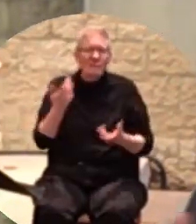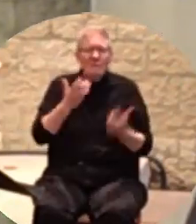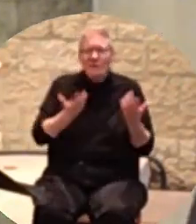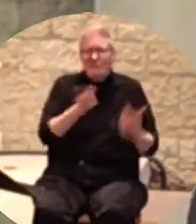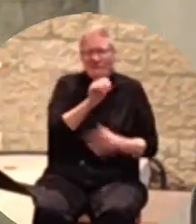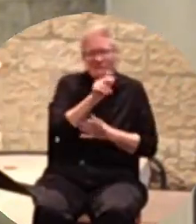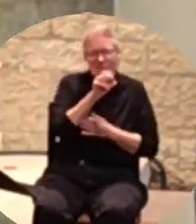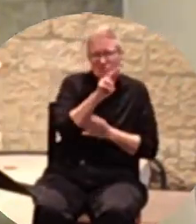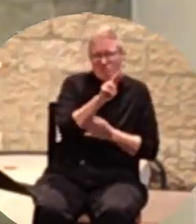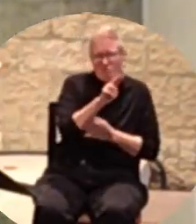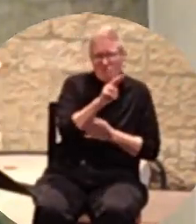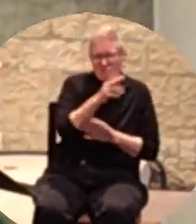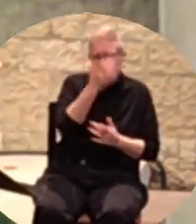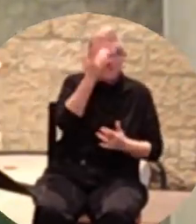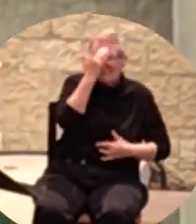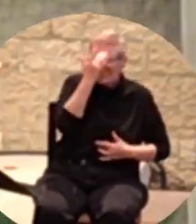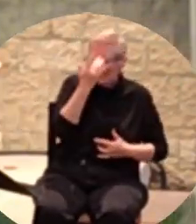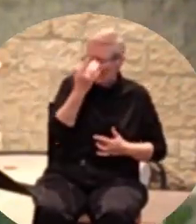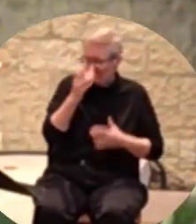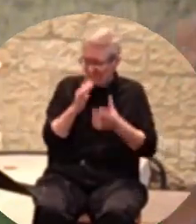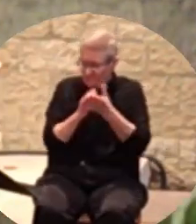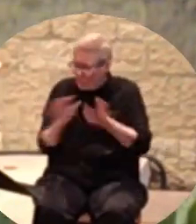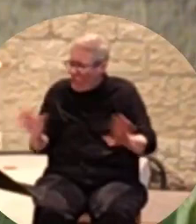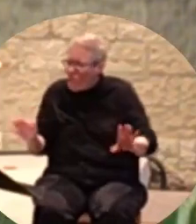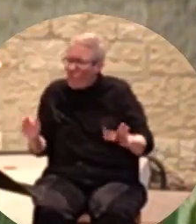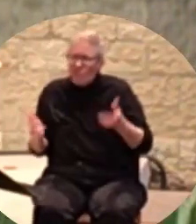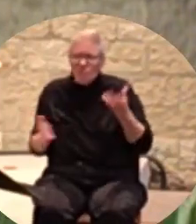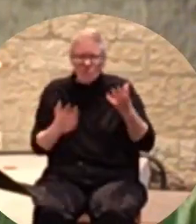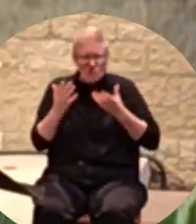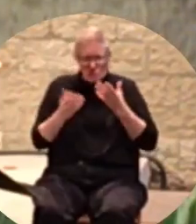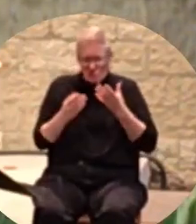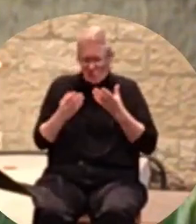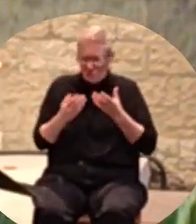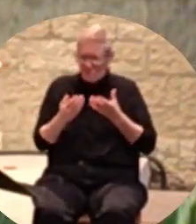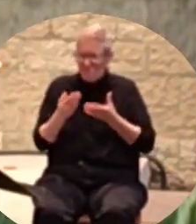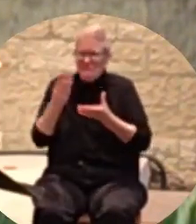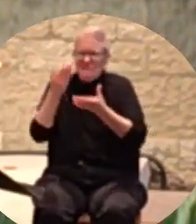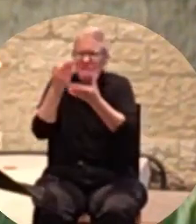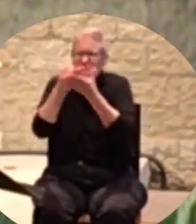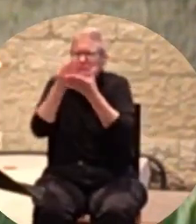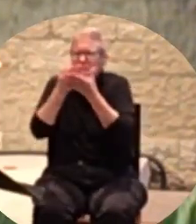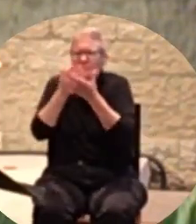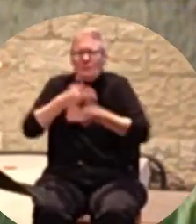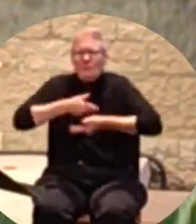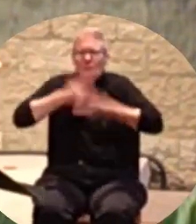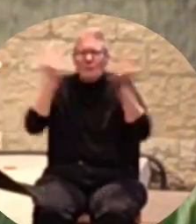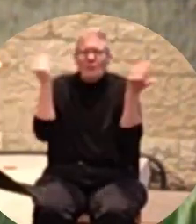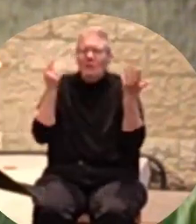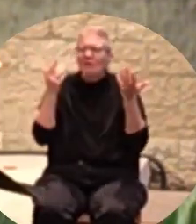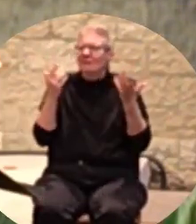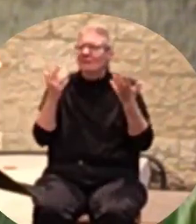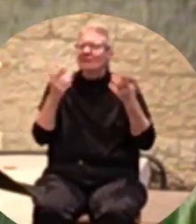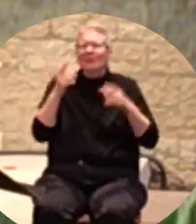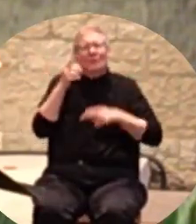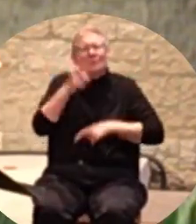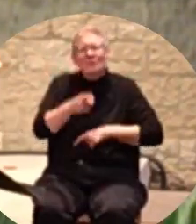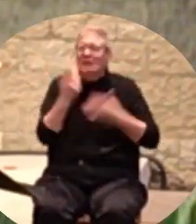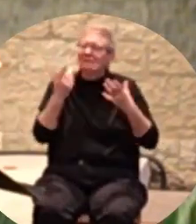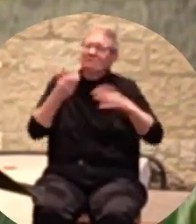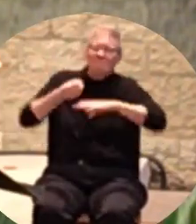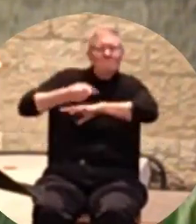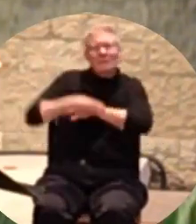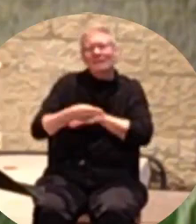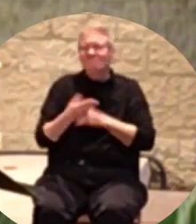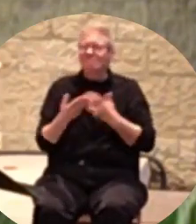divorce. You're overcoming a prosperity issue in your life. And I believe that we all know that whatever